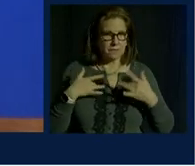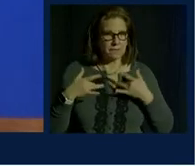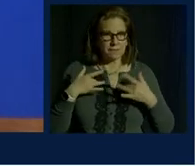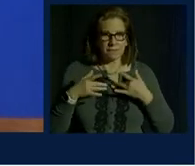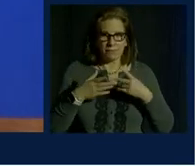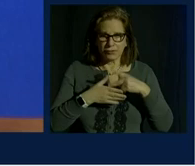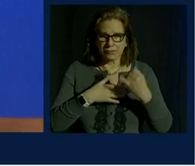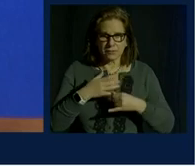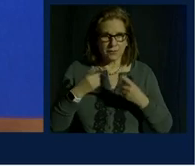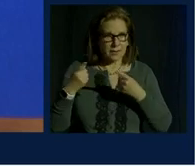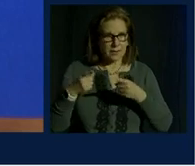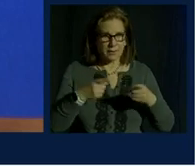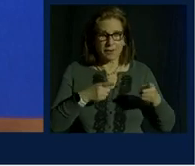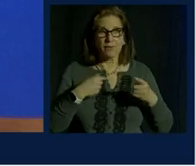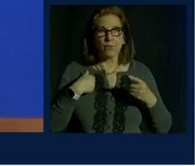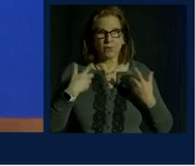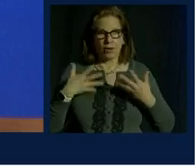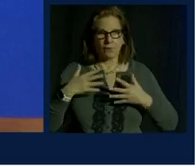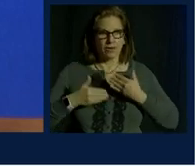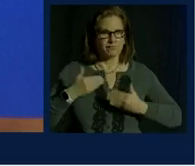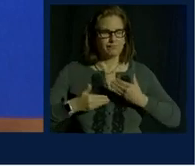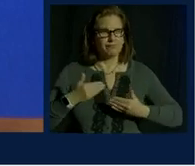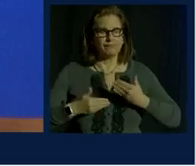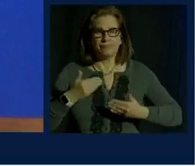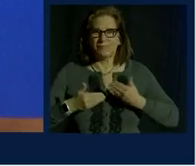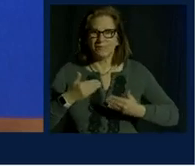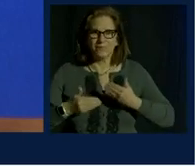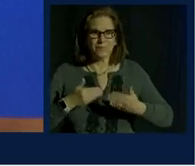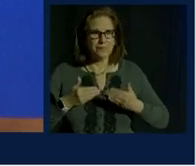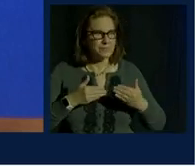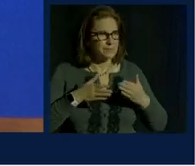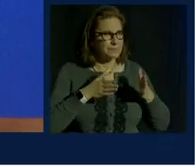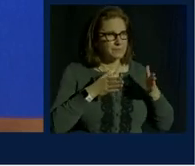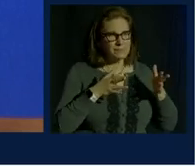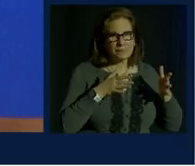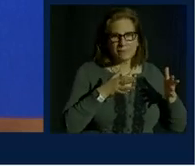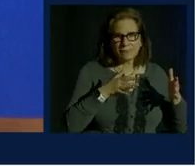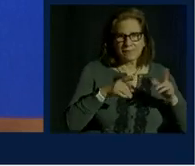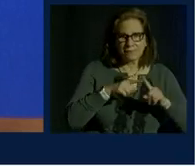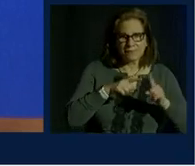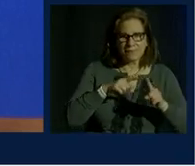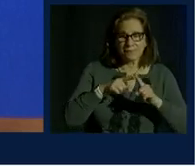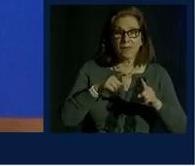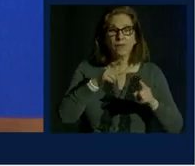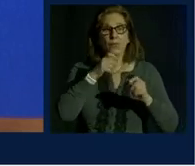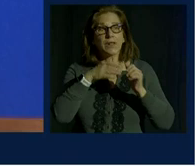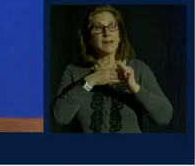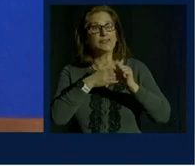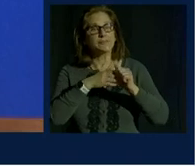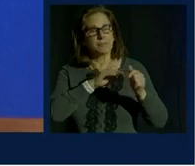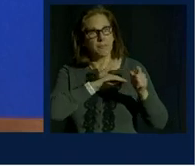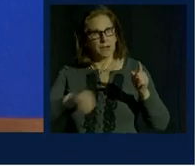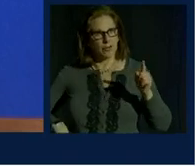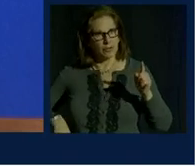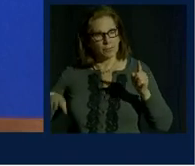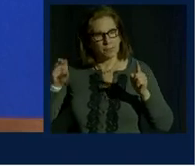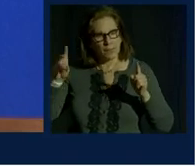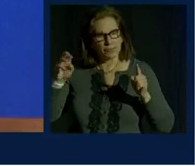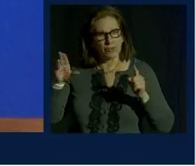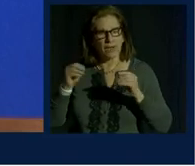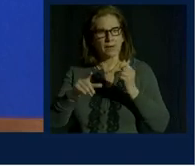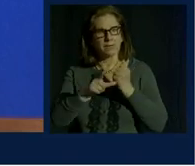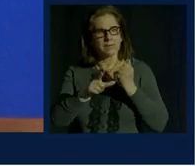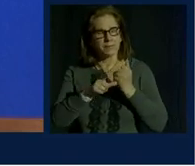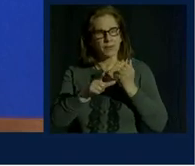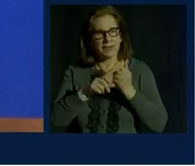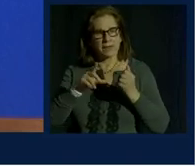the needle forward in so many ways under the leadership of Mayor Bowser and Deputy Mayor Falchecchio. Just yesterday,